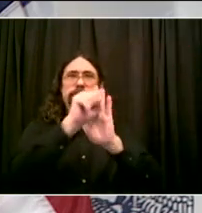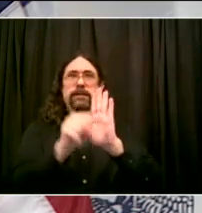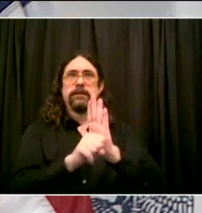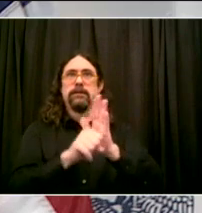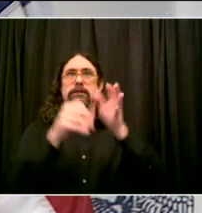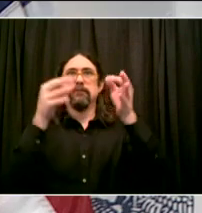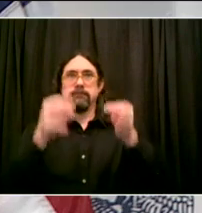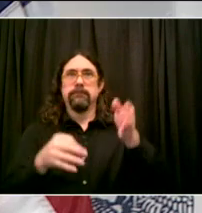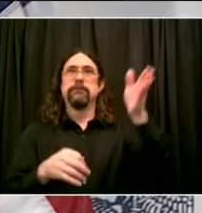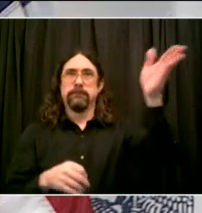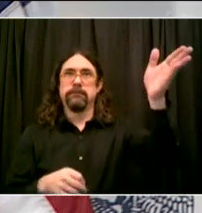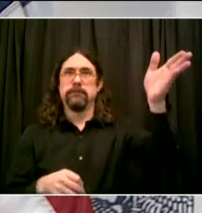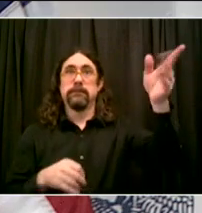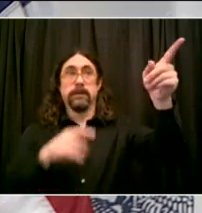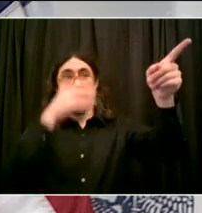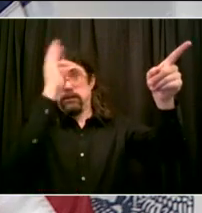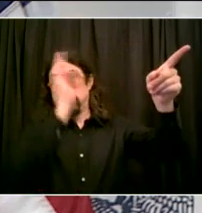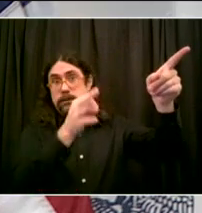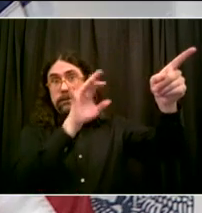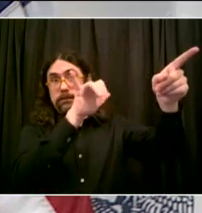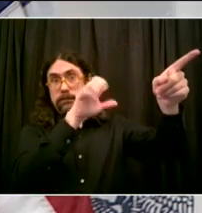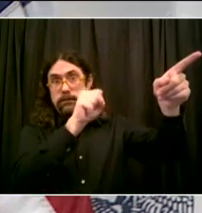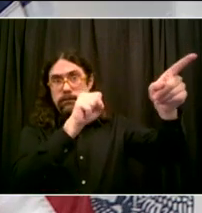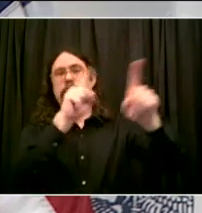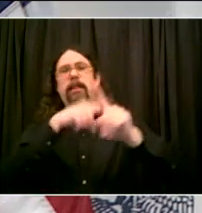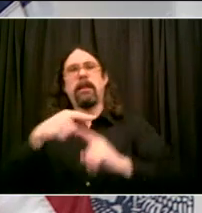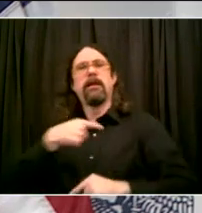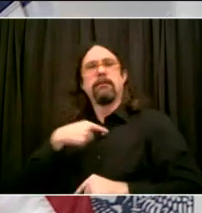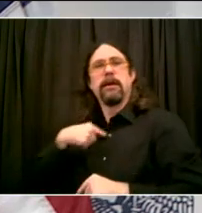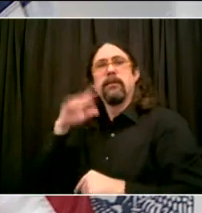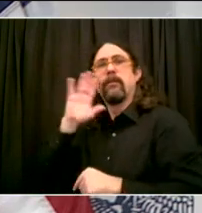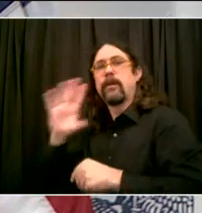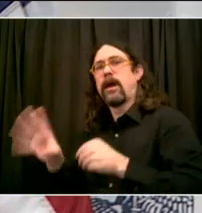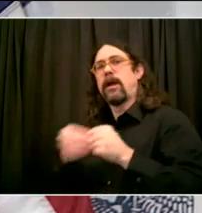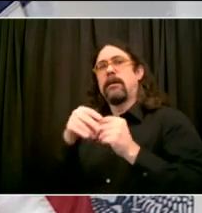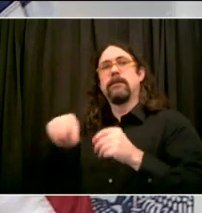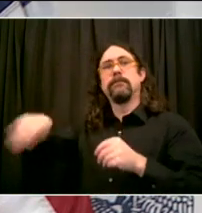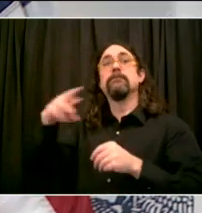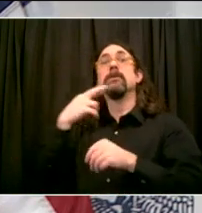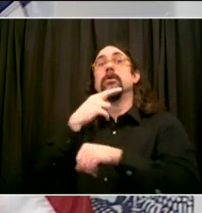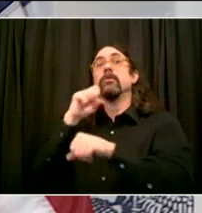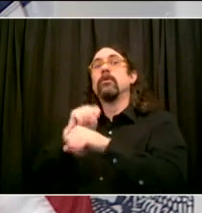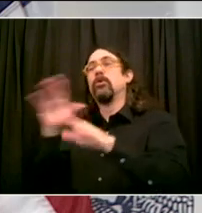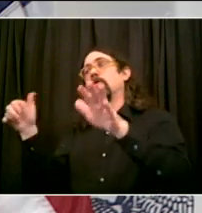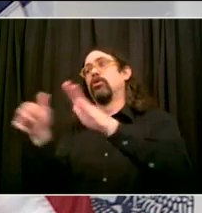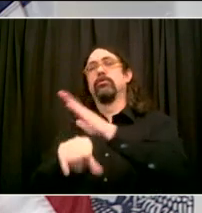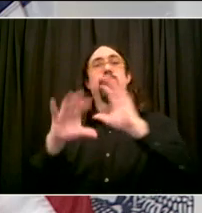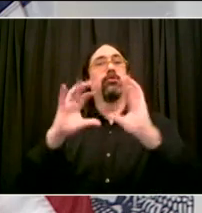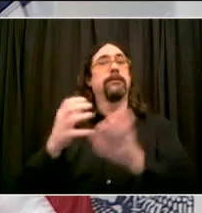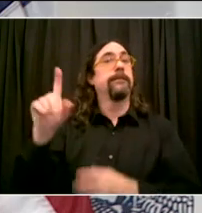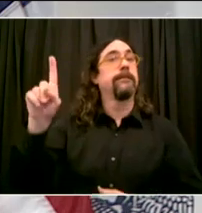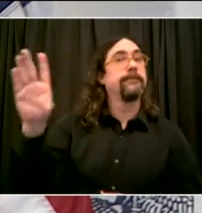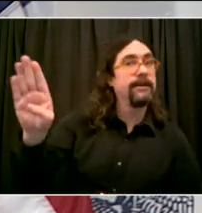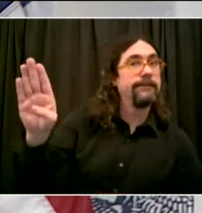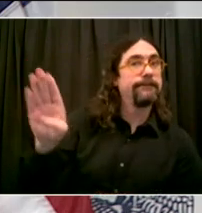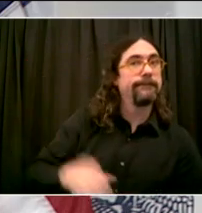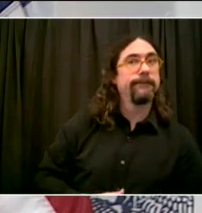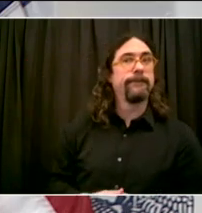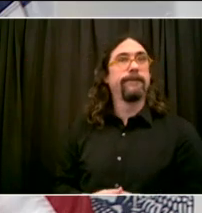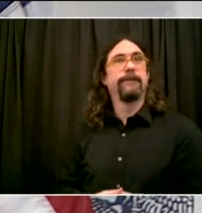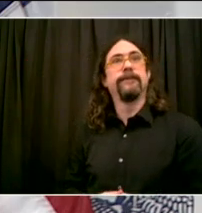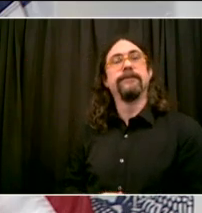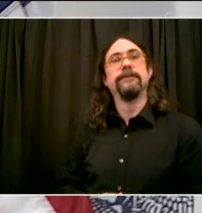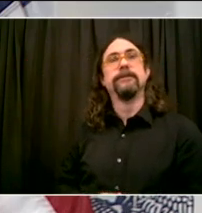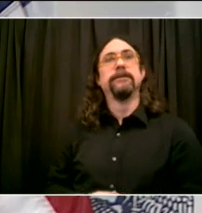Go ahead. Thank you. I guess that's, you're asking the state on this, and I don't know how you would, because I understand it's